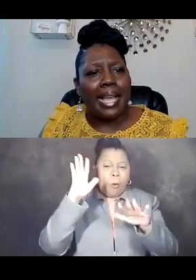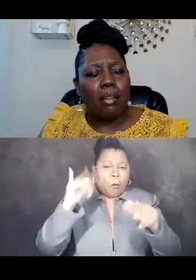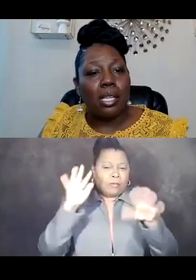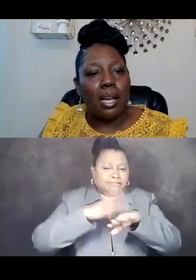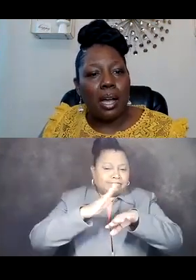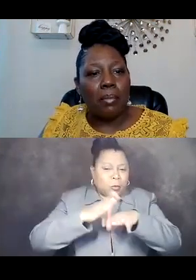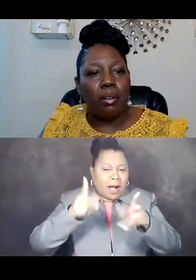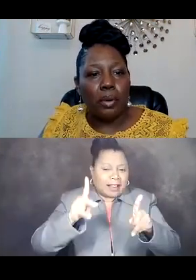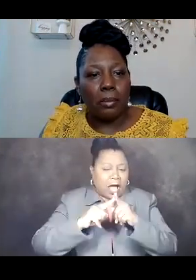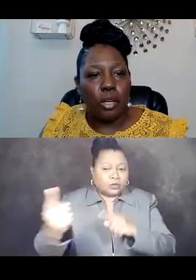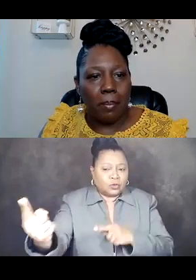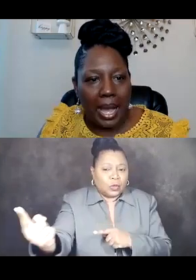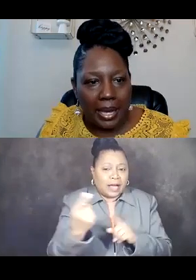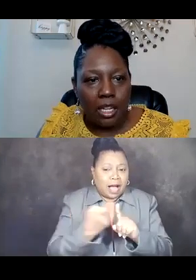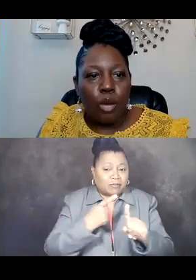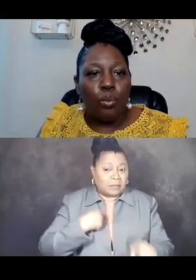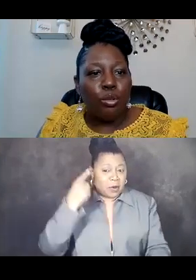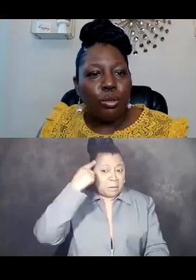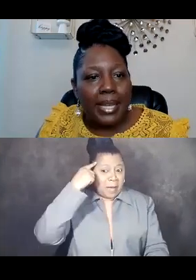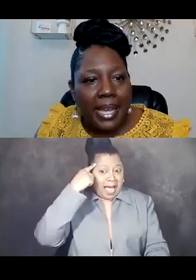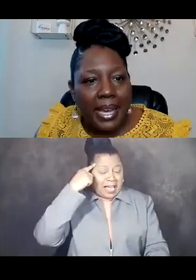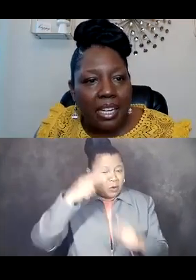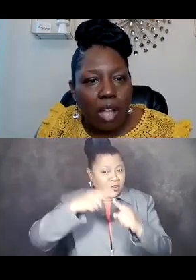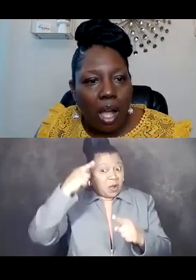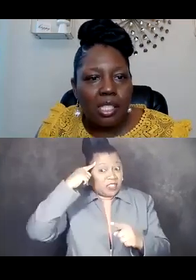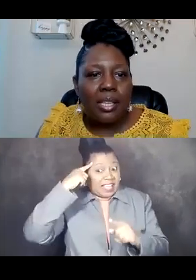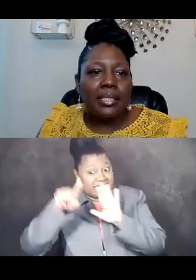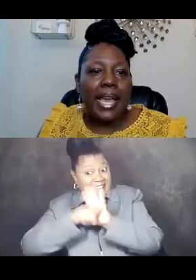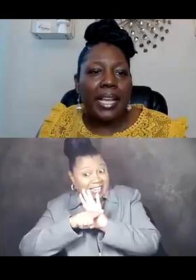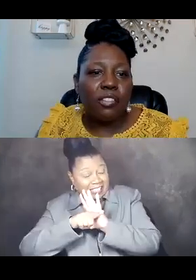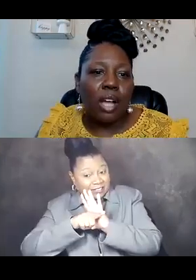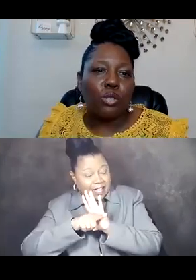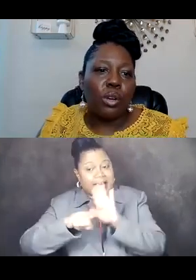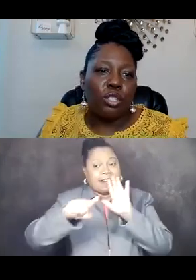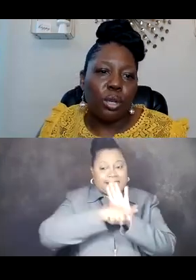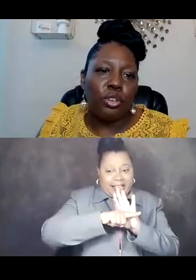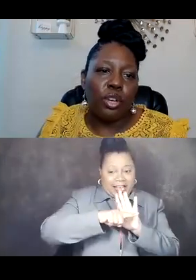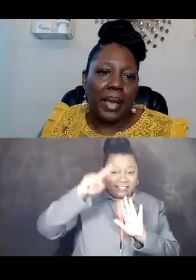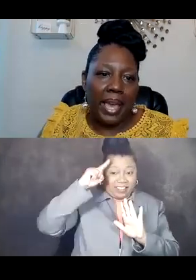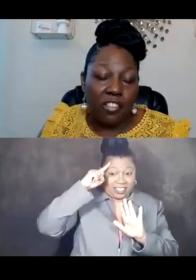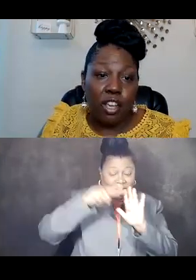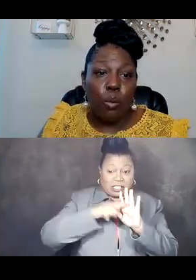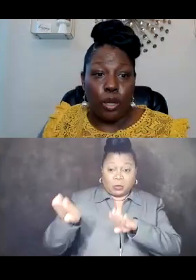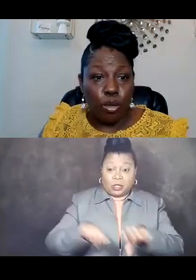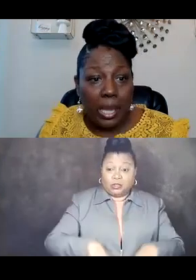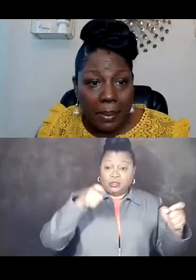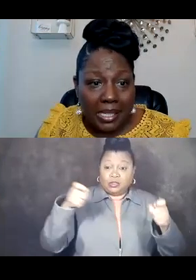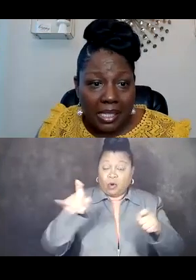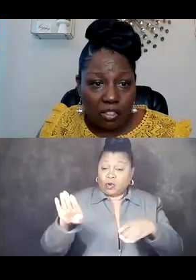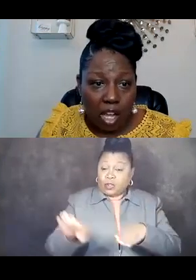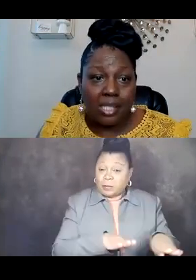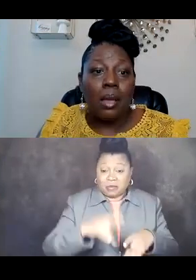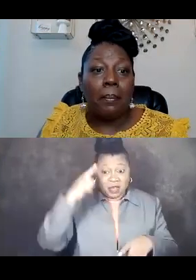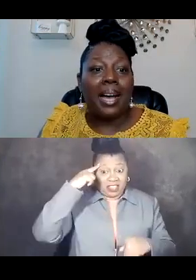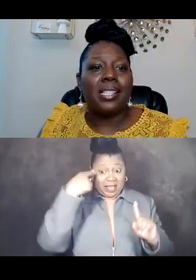you allow to come from your mind. When you think negative thoughts will control your behavior. When you think